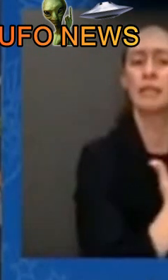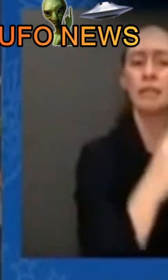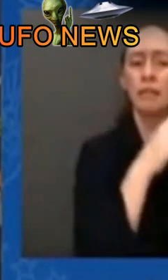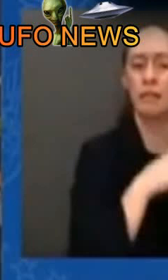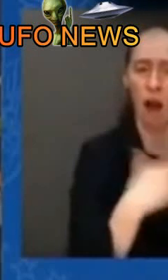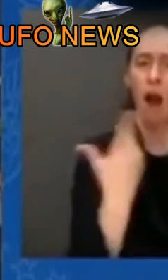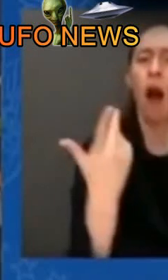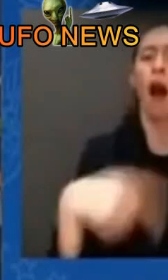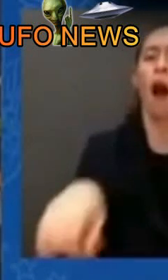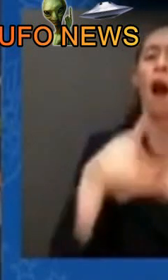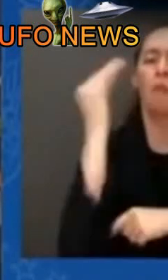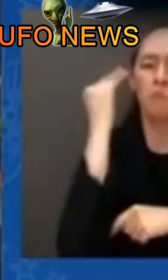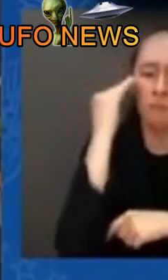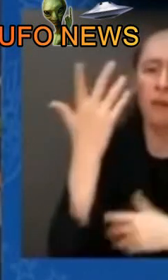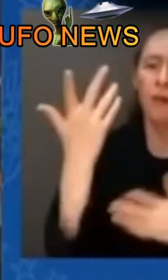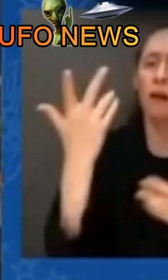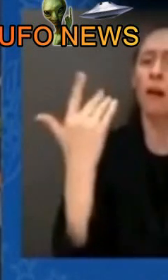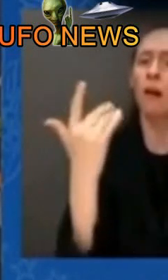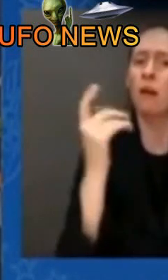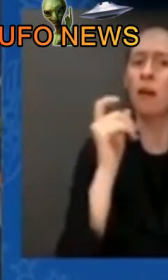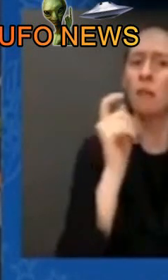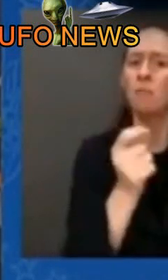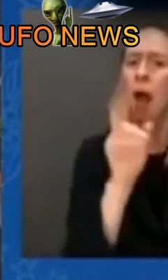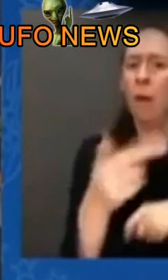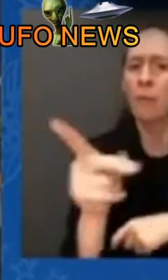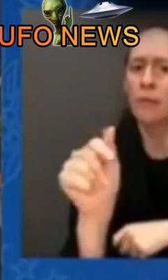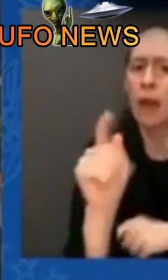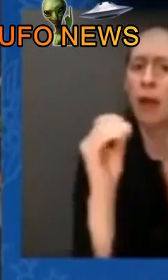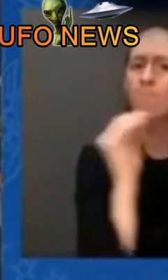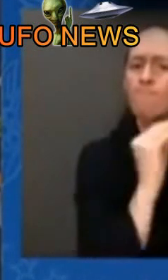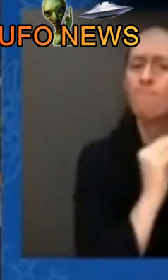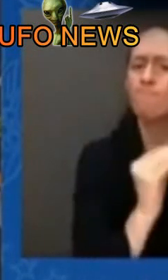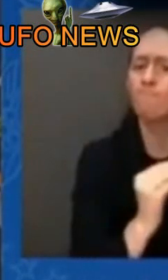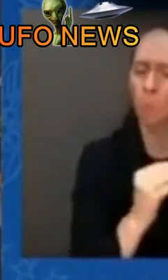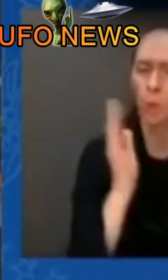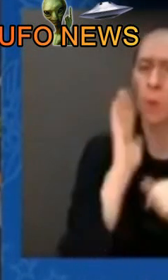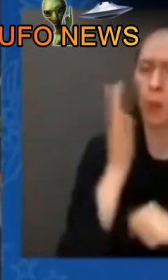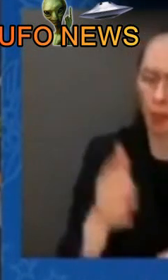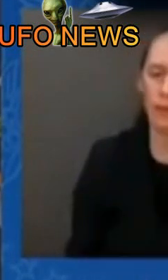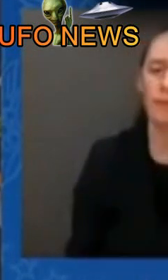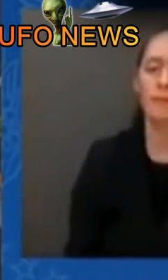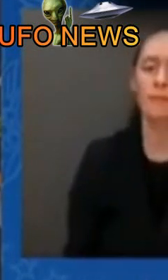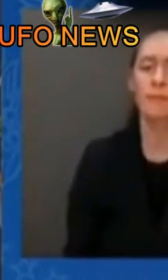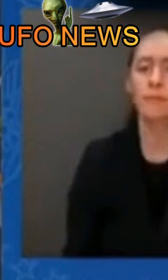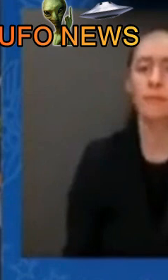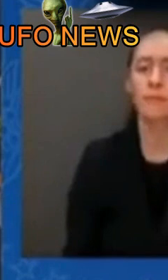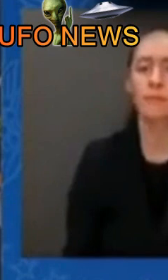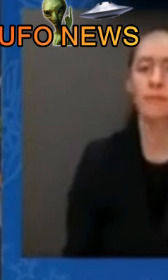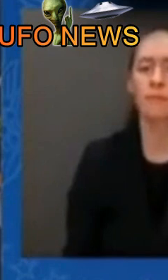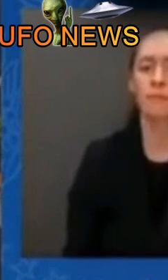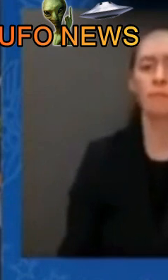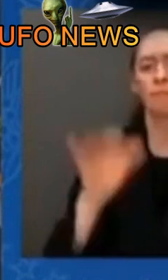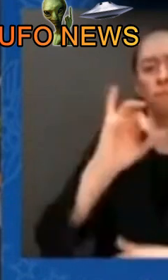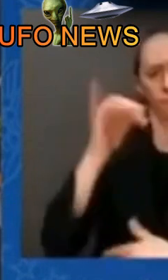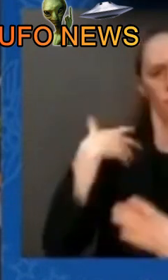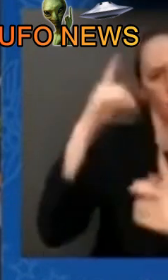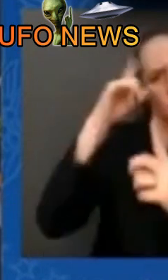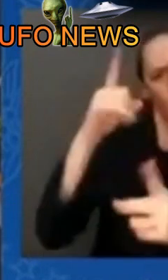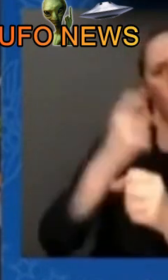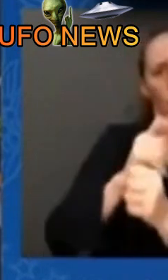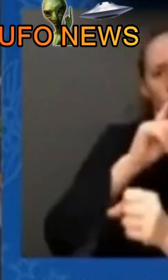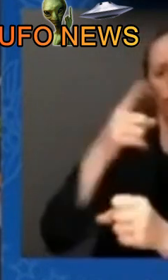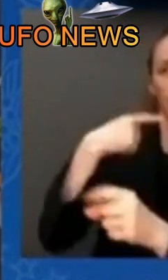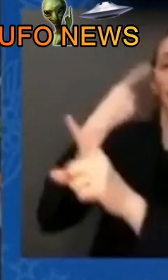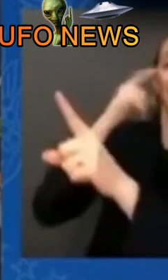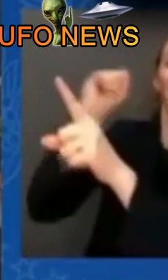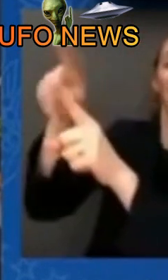improve our capacity to detect unmanned objects in our airspace. Third, we'll update the rules and